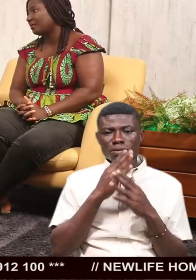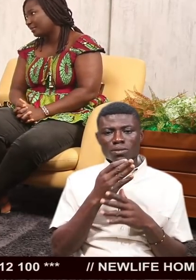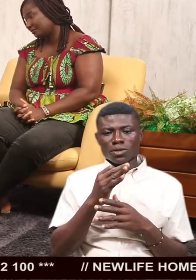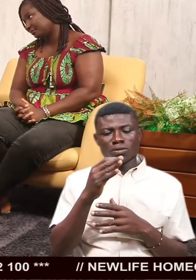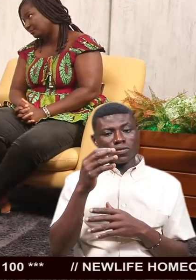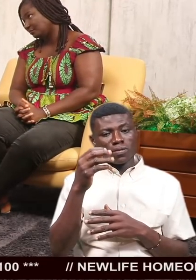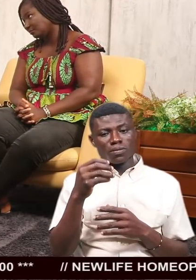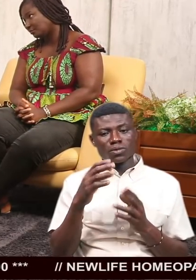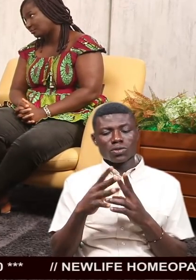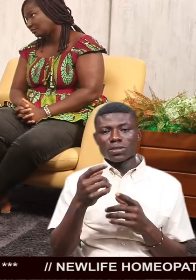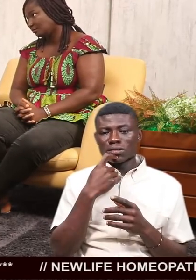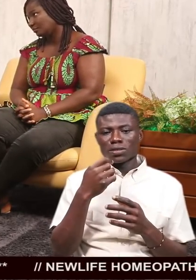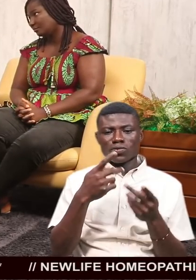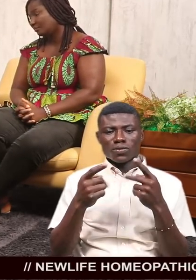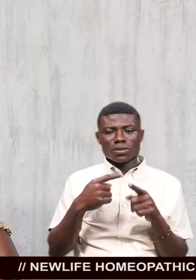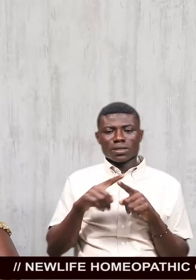And me, for me.